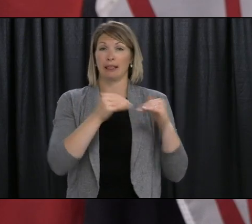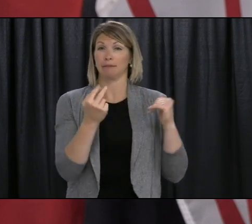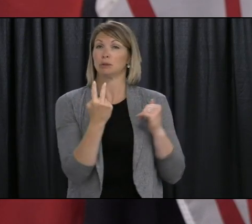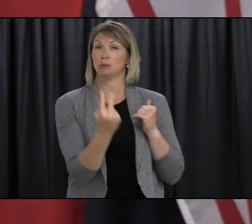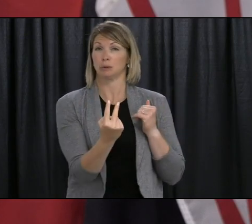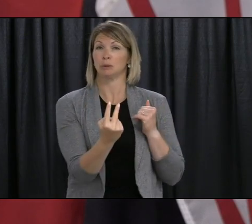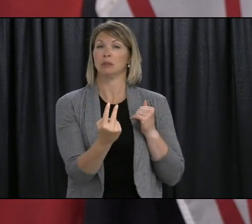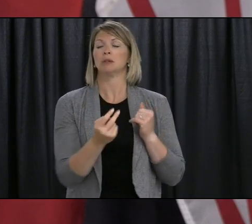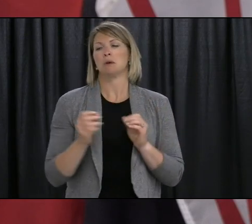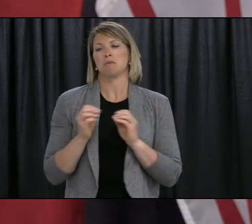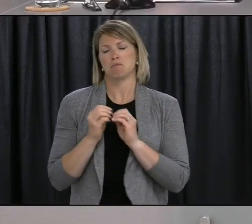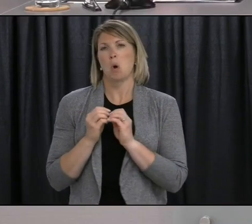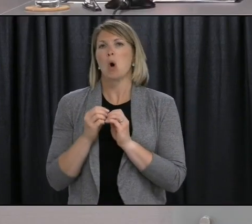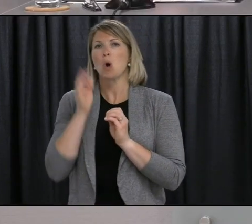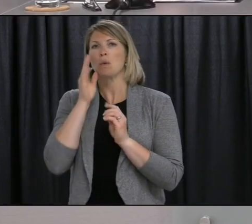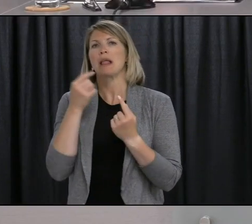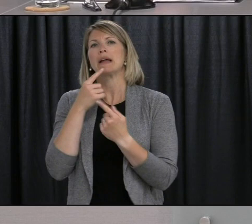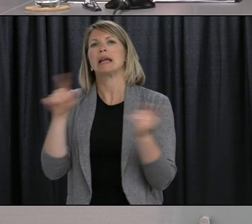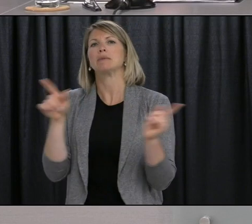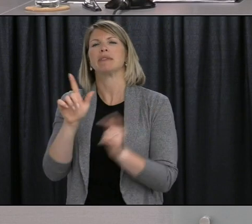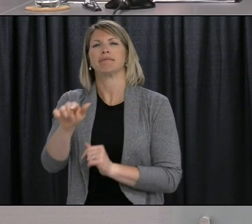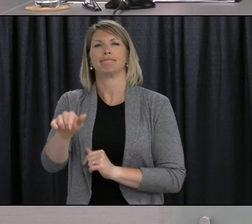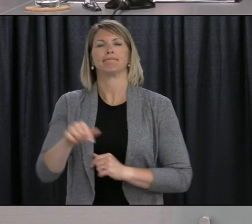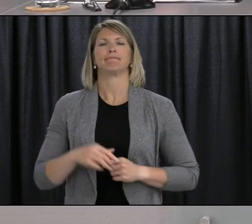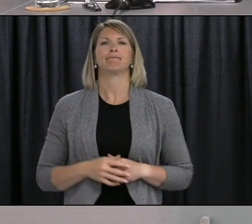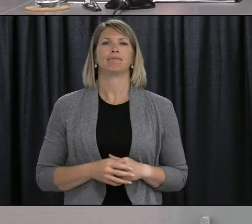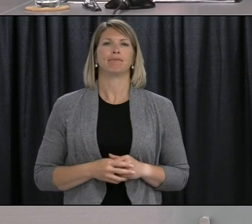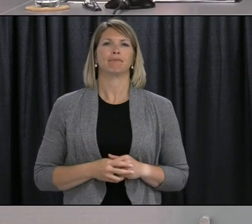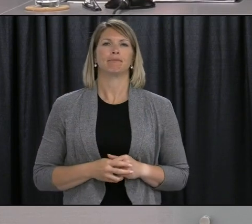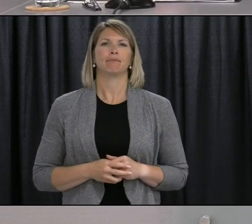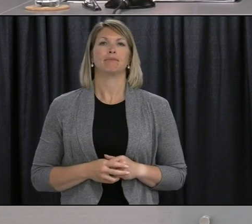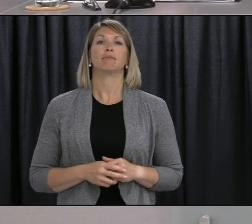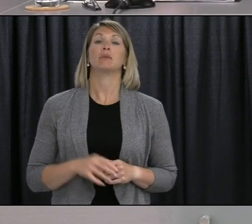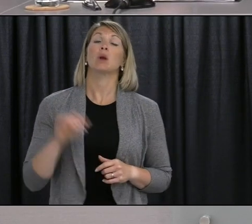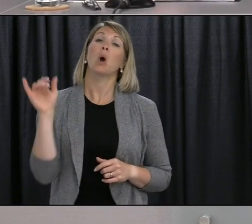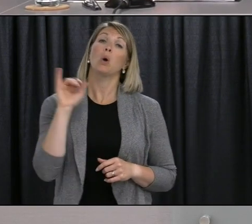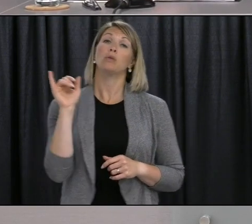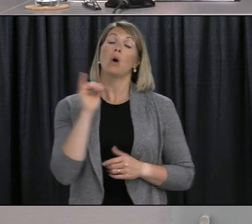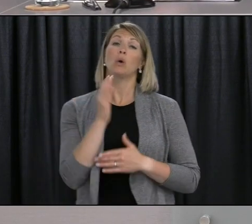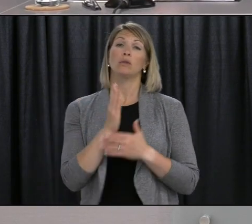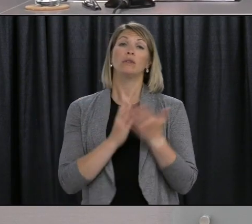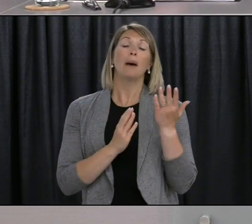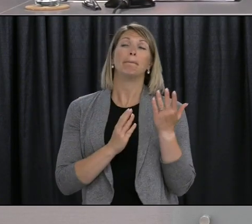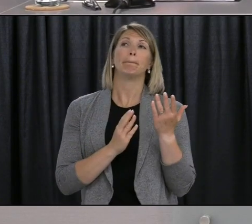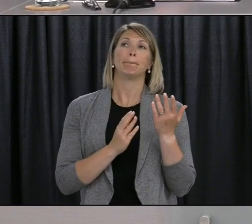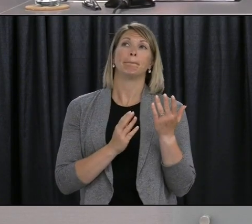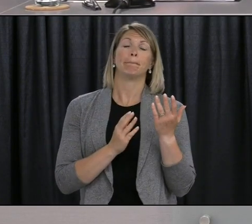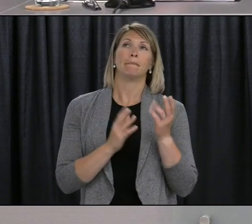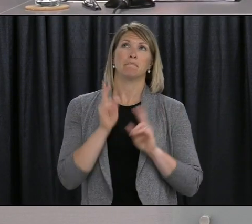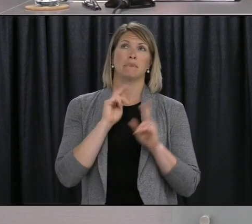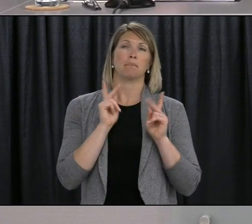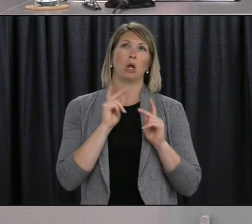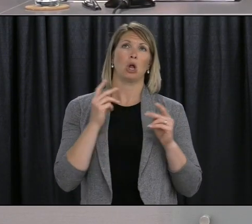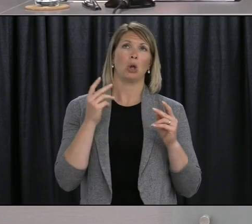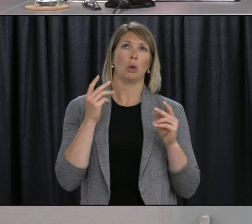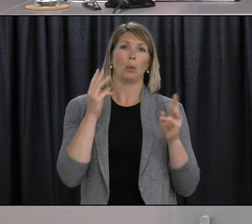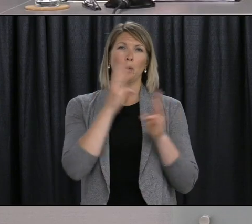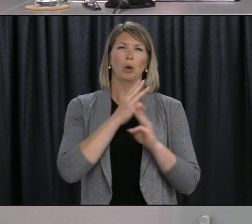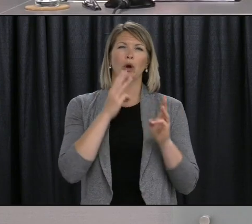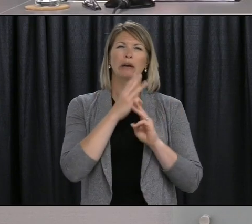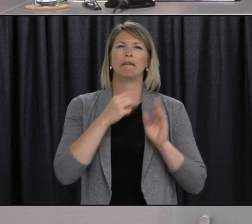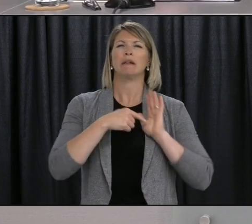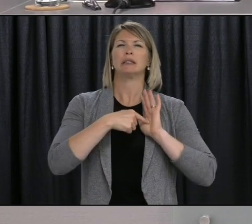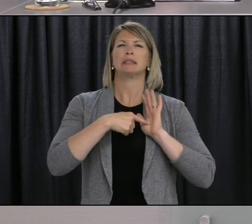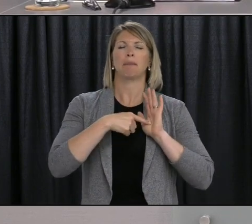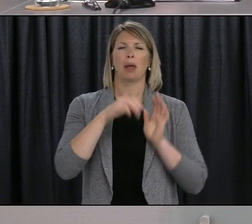decision. Okay, and people are concerned about large gatherings of people in places like Bannerman